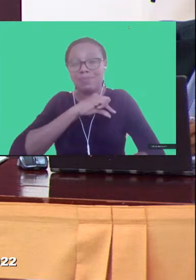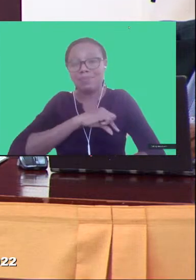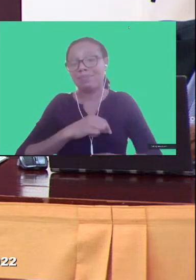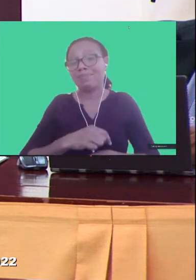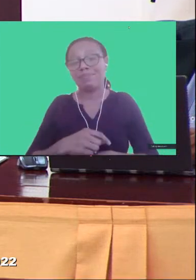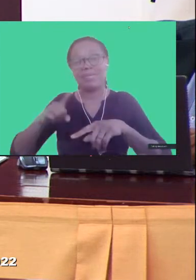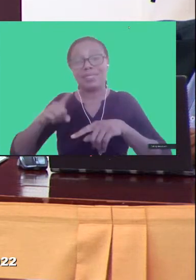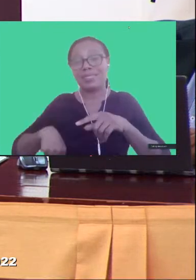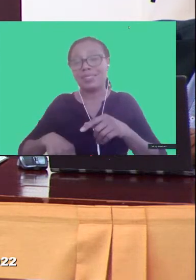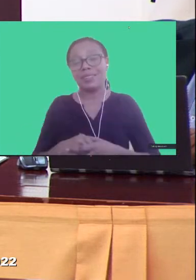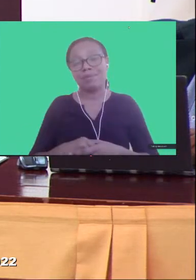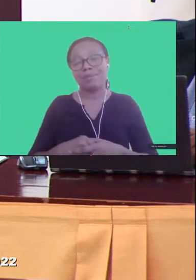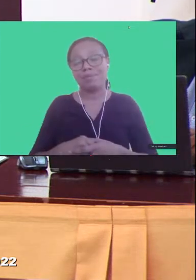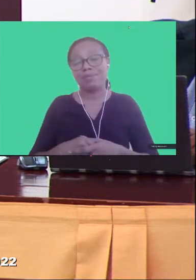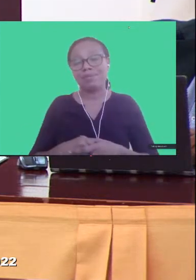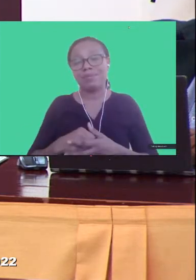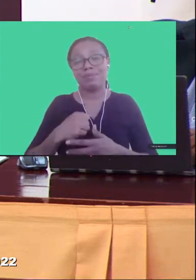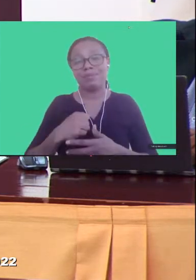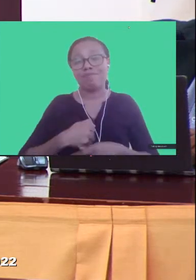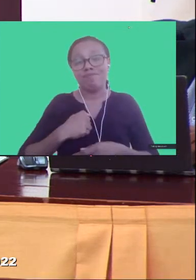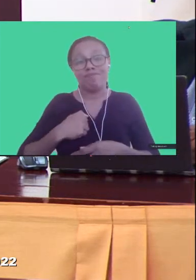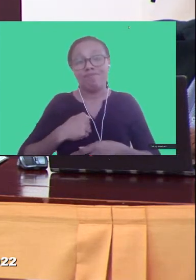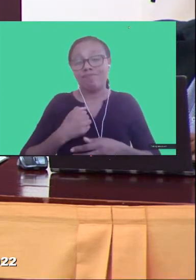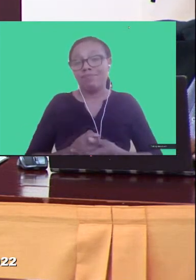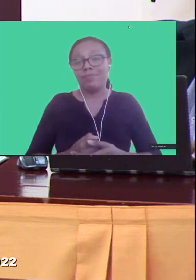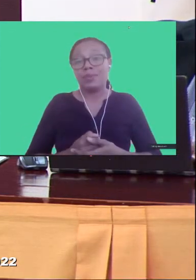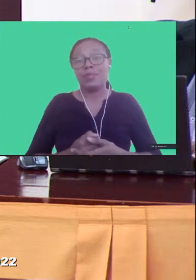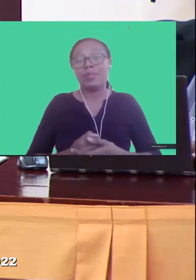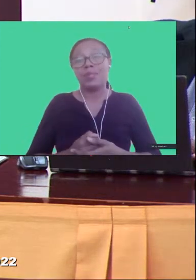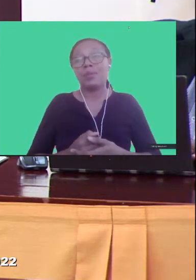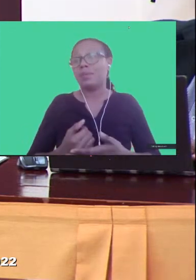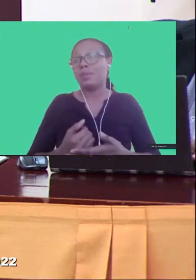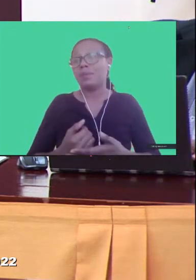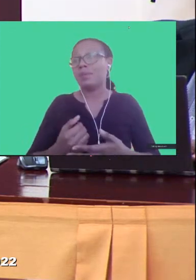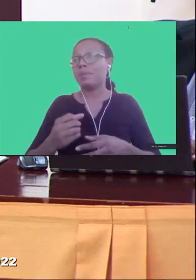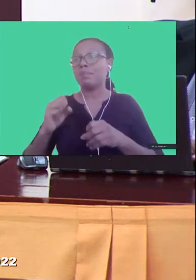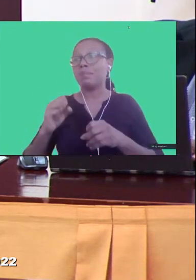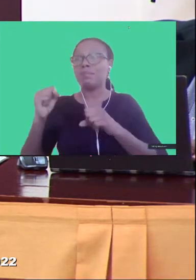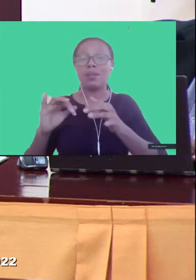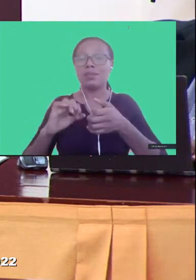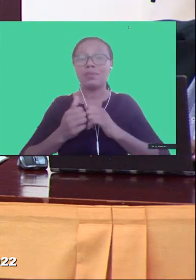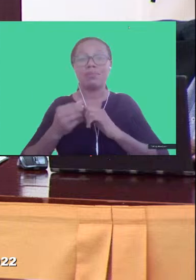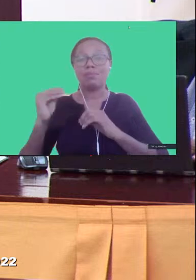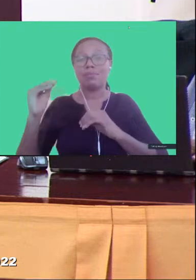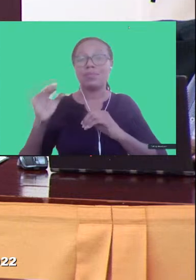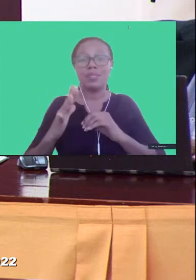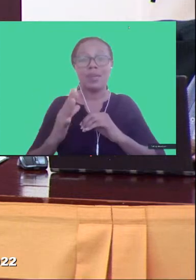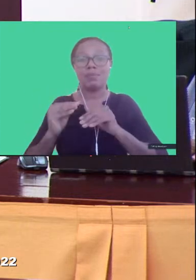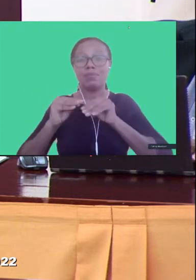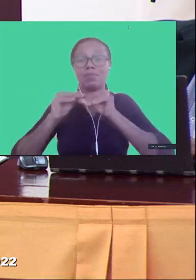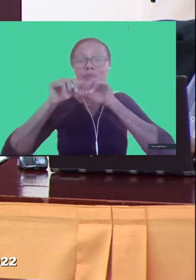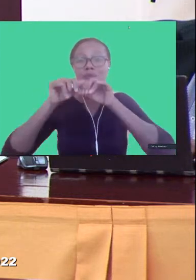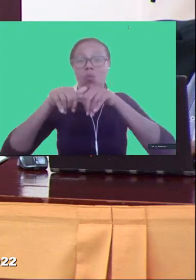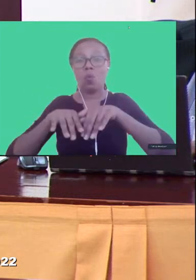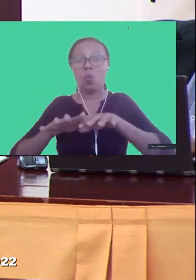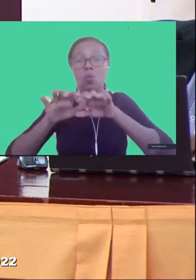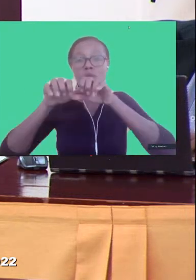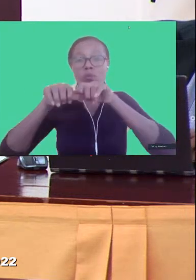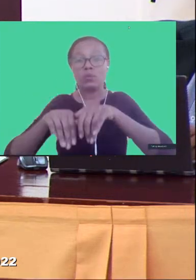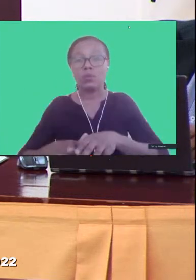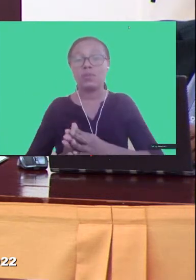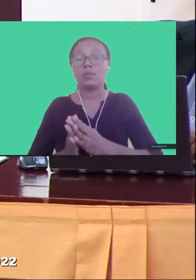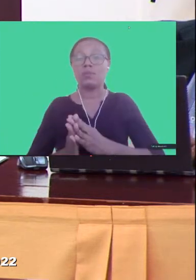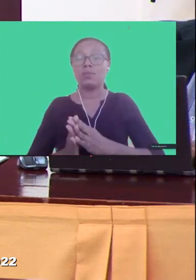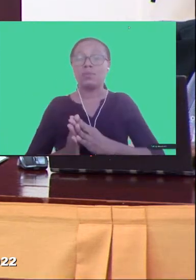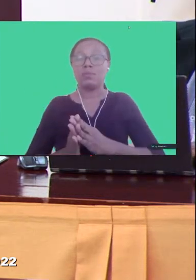blessed in terms of wind, in terms of sun, in terms of ocean energy. We have a very large offshore maritime space, but we at